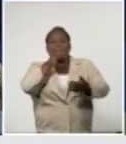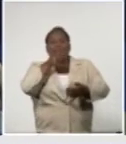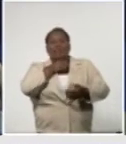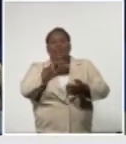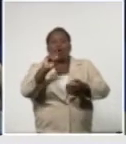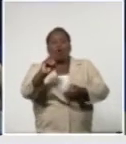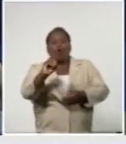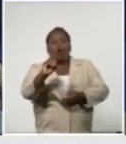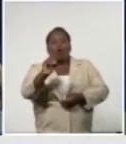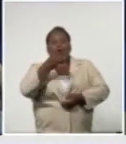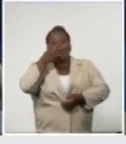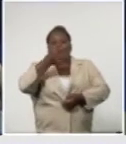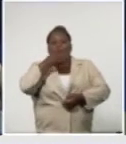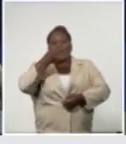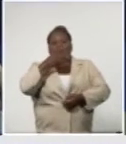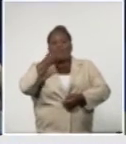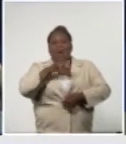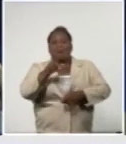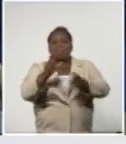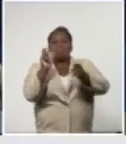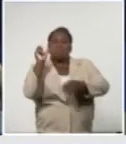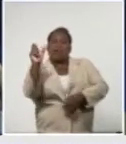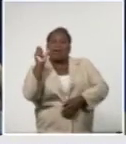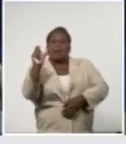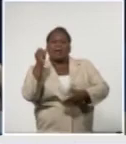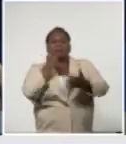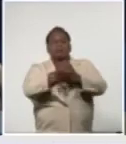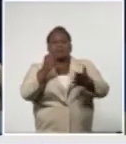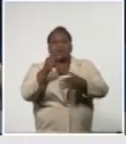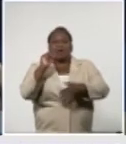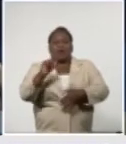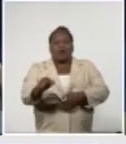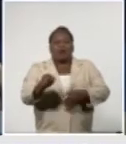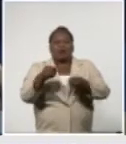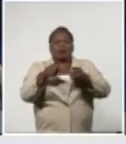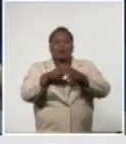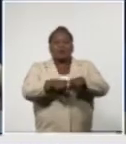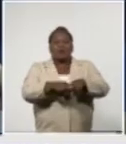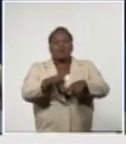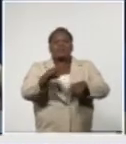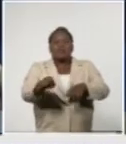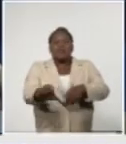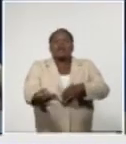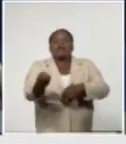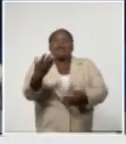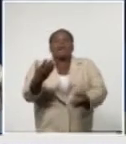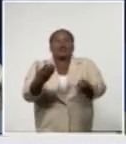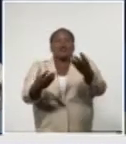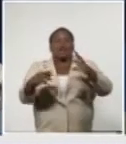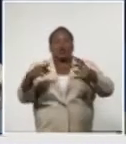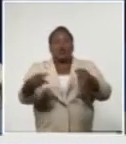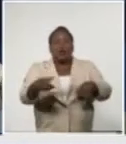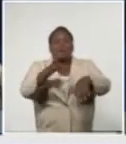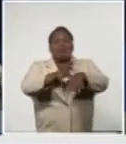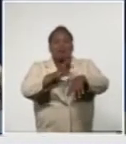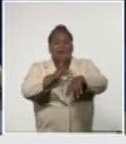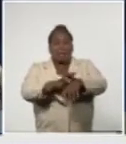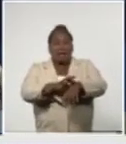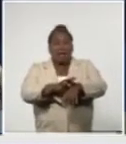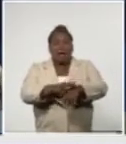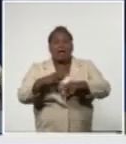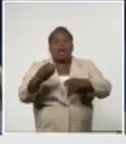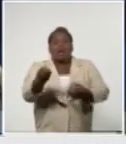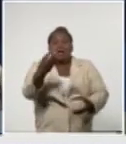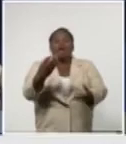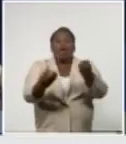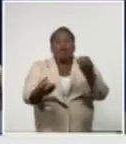rebound of the disease, the new waves of cases in countries that had managed to decrease